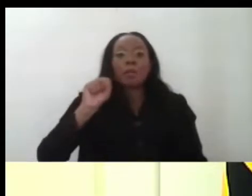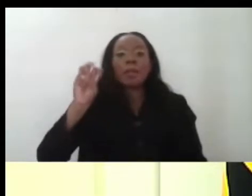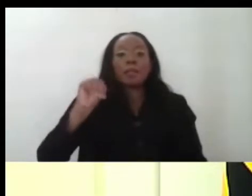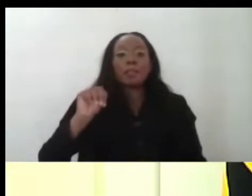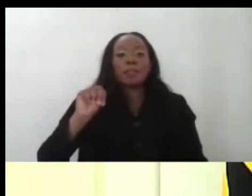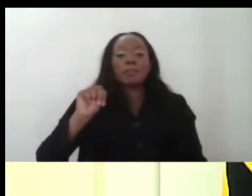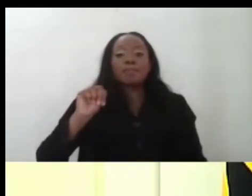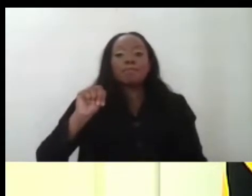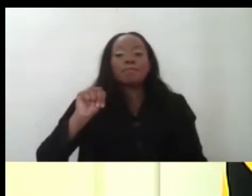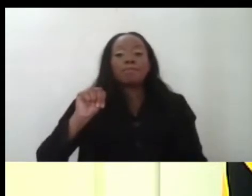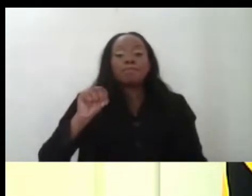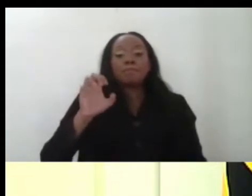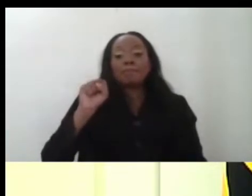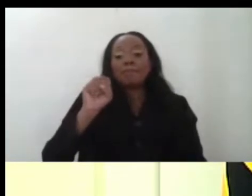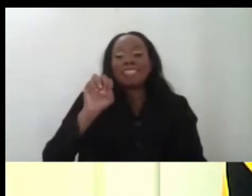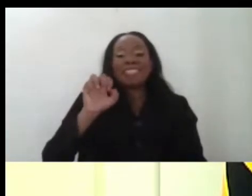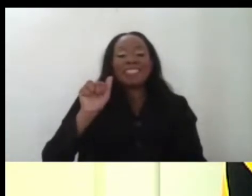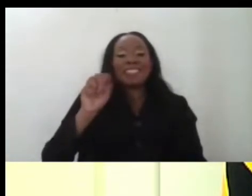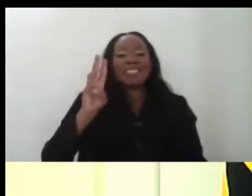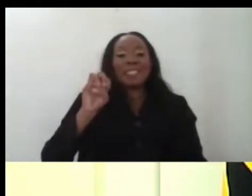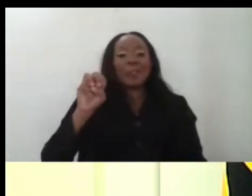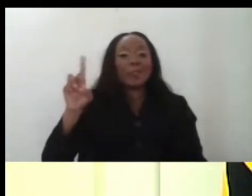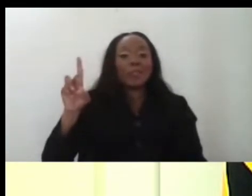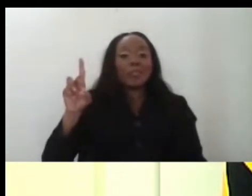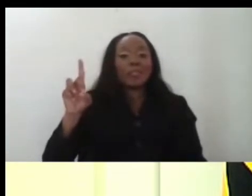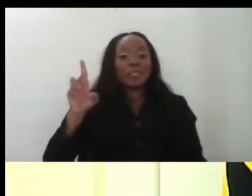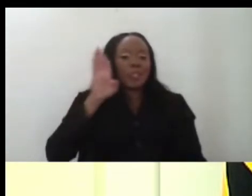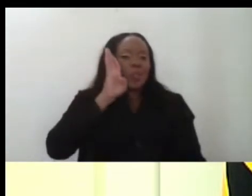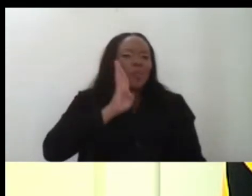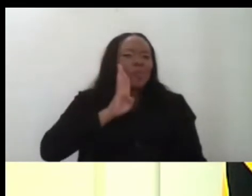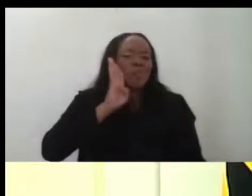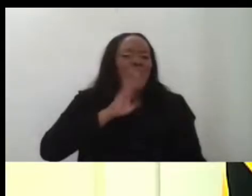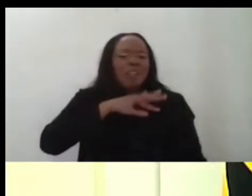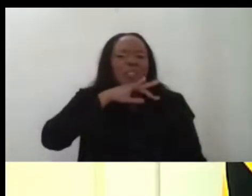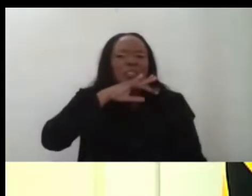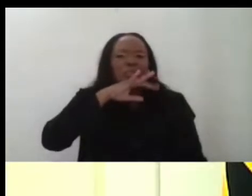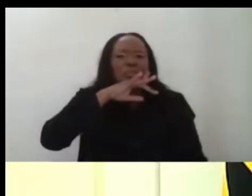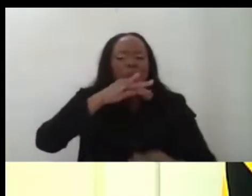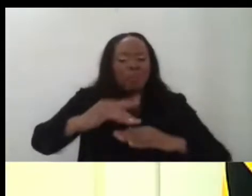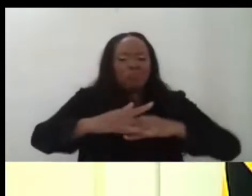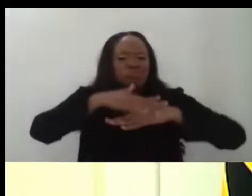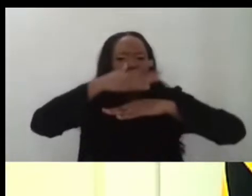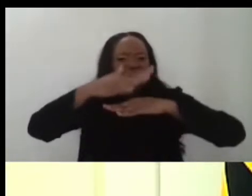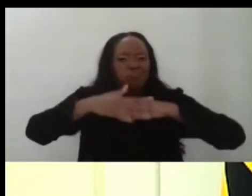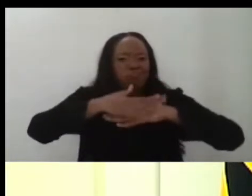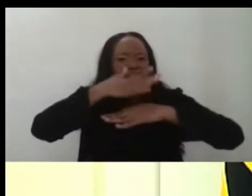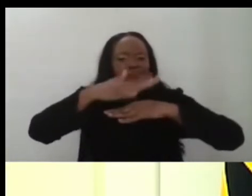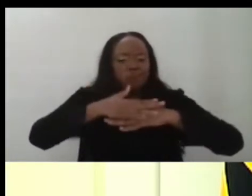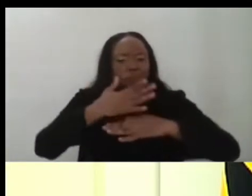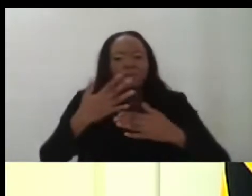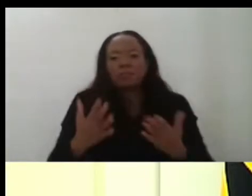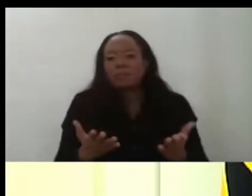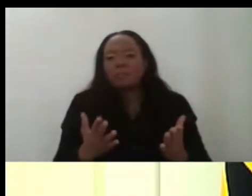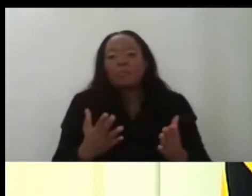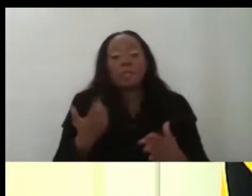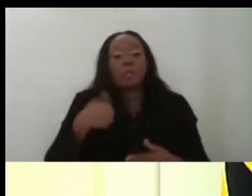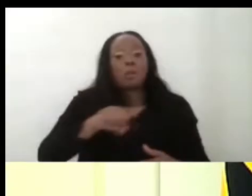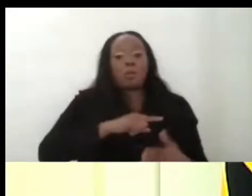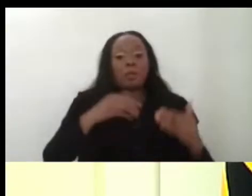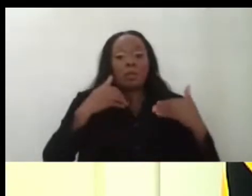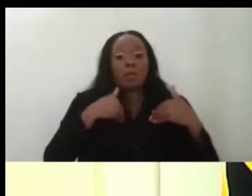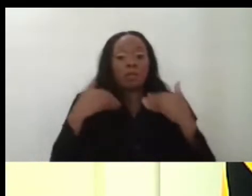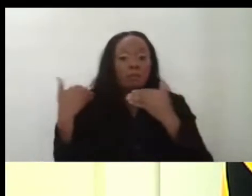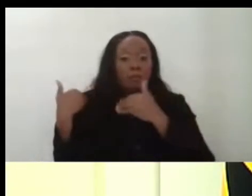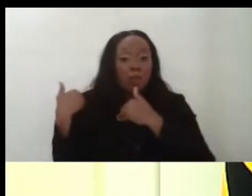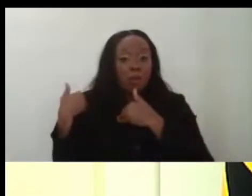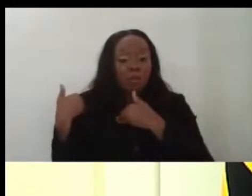climate change. Every citizen of this country has a vested interest in what occurs. We have a responsibility to ensure that we are